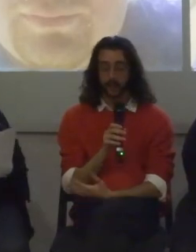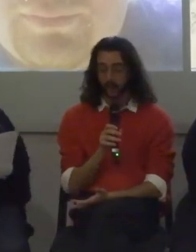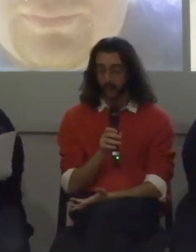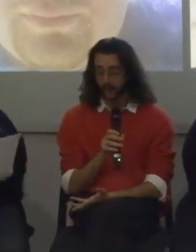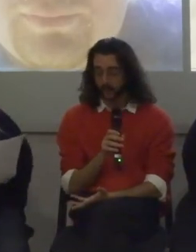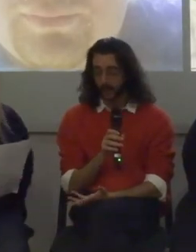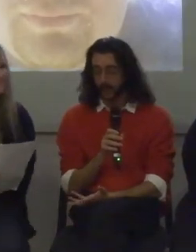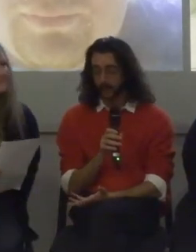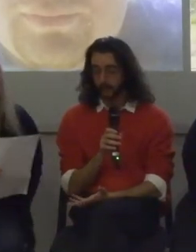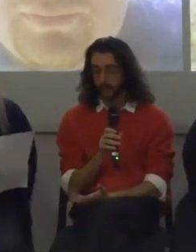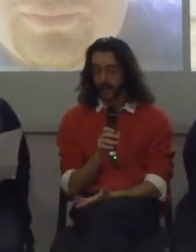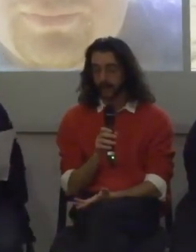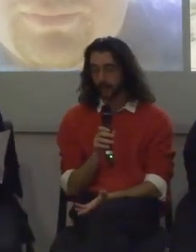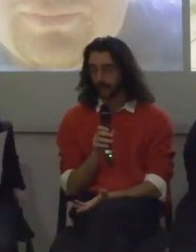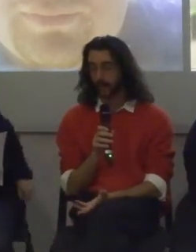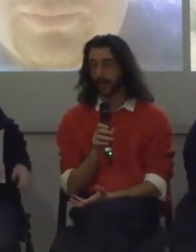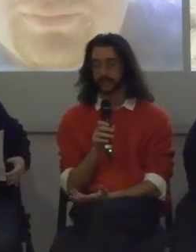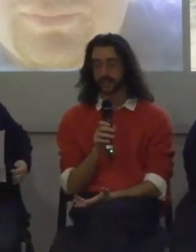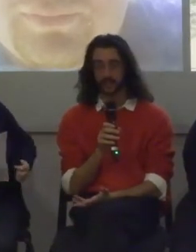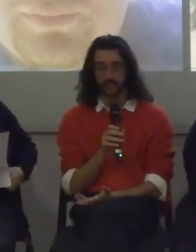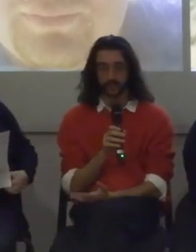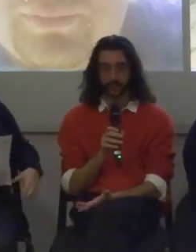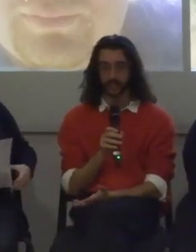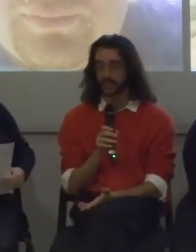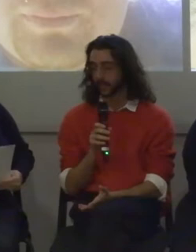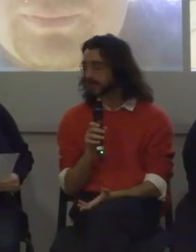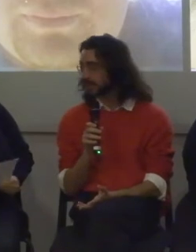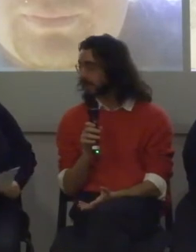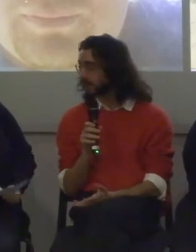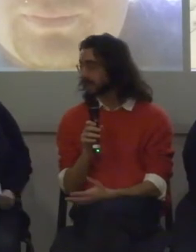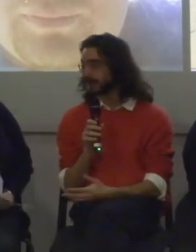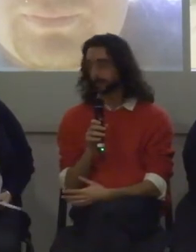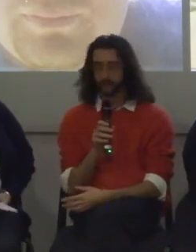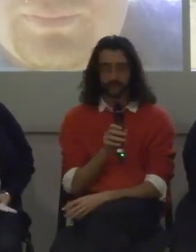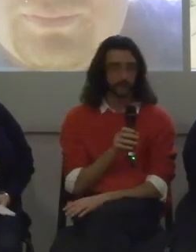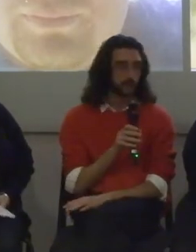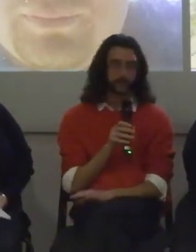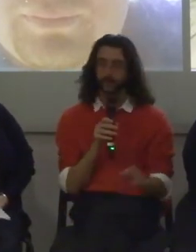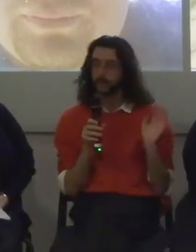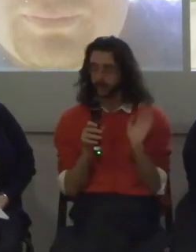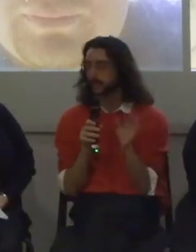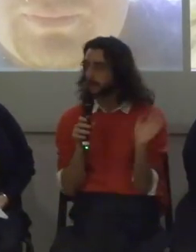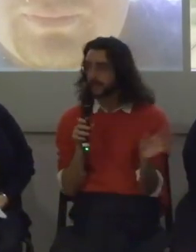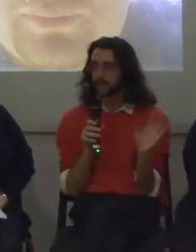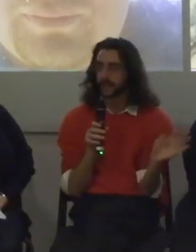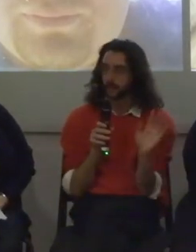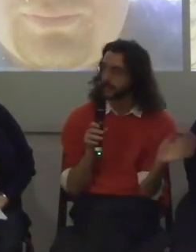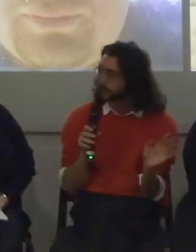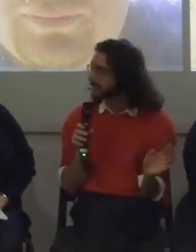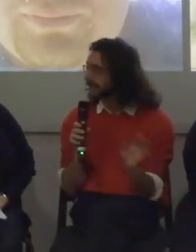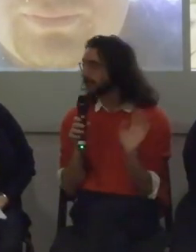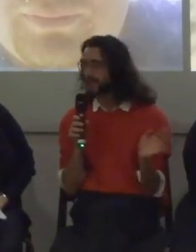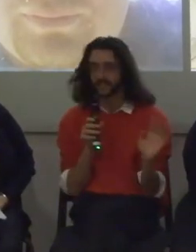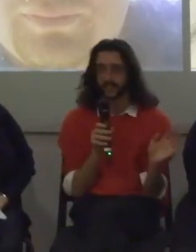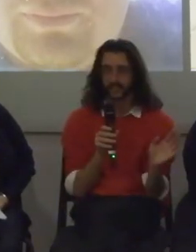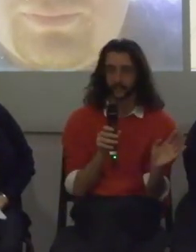With my work, my main background is actually fashion and textiles, so compared to kind of what's been